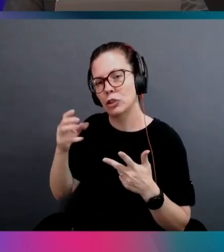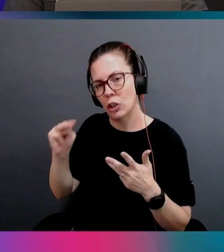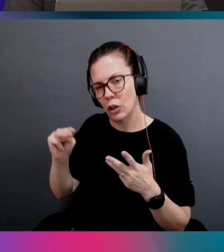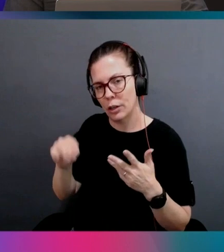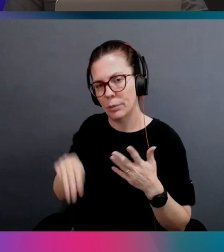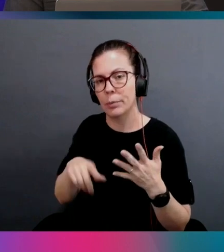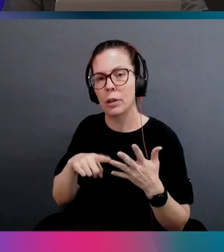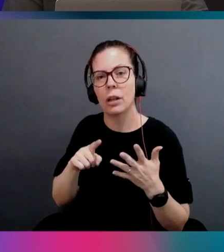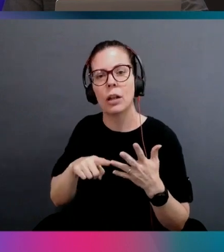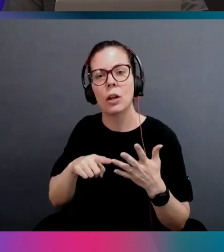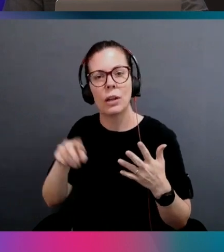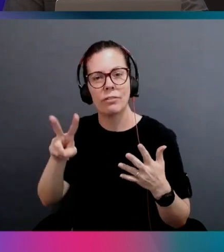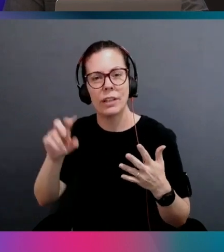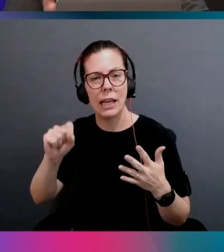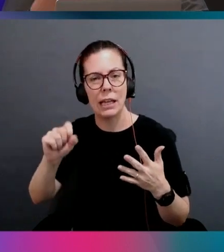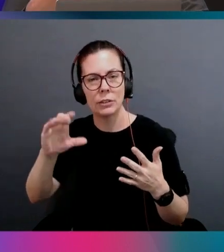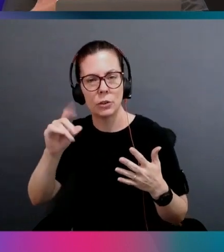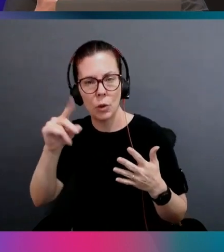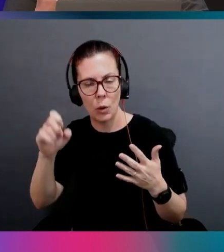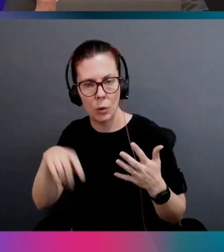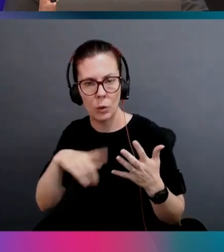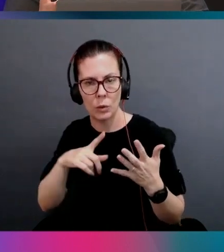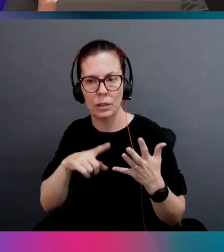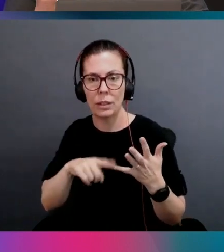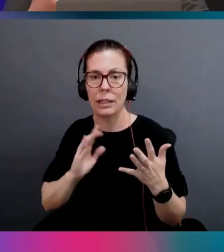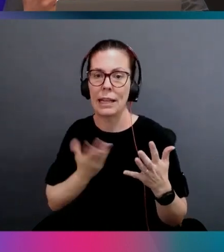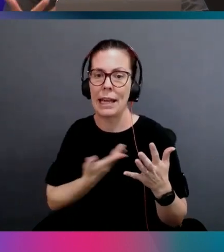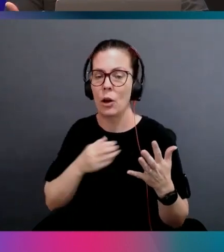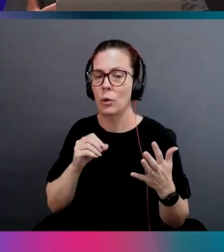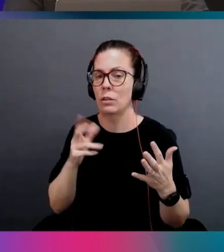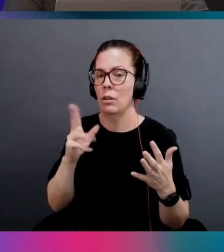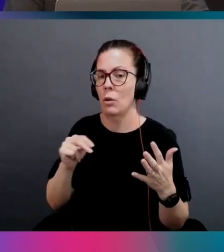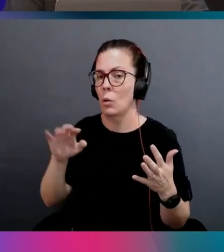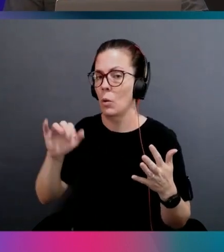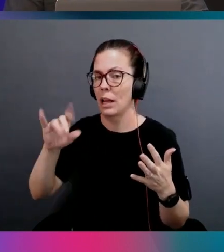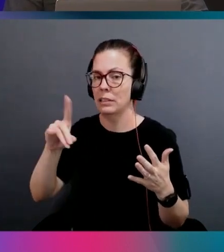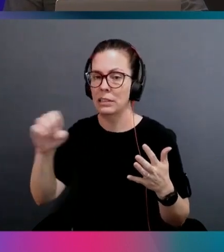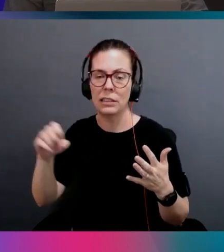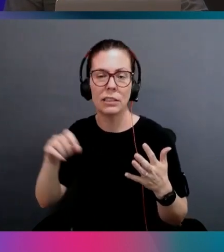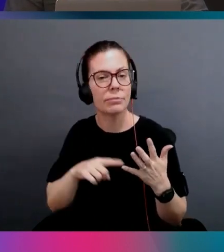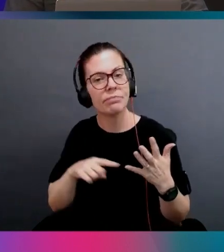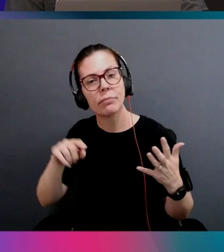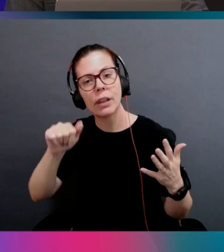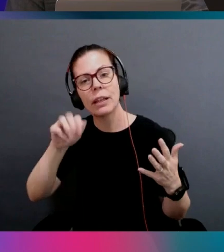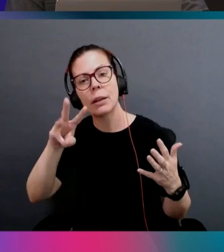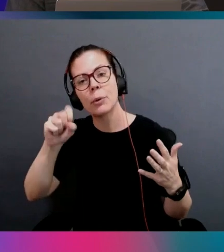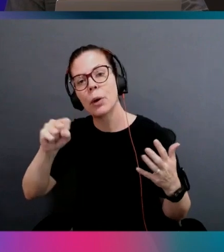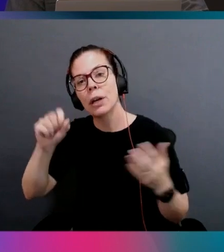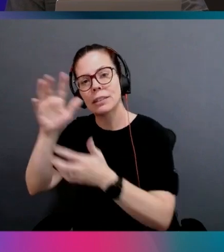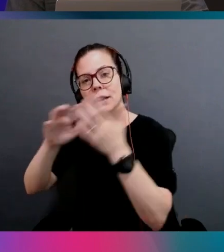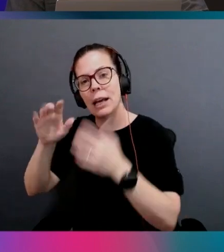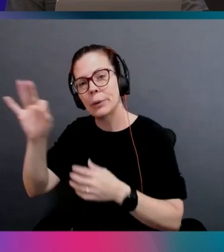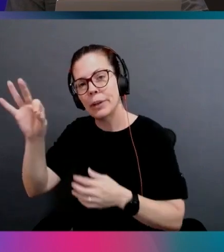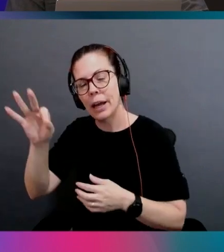VS Code. And then our own IDEs, AWS Cloud9 and AWS Lambda Console. I think the Lambda console